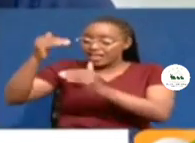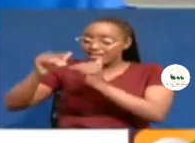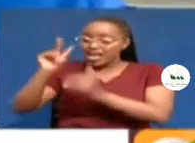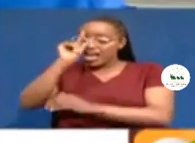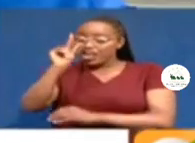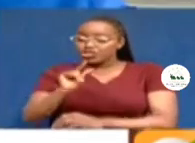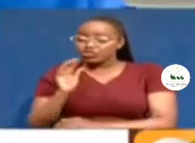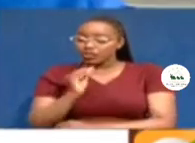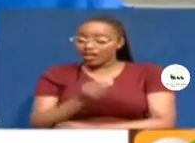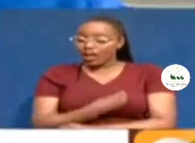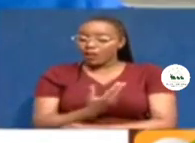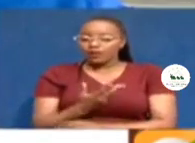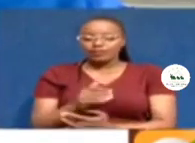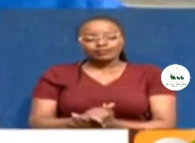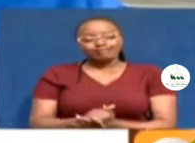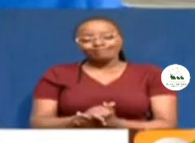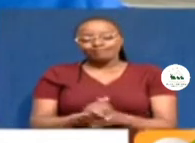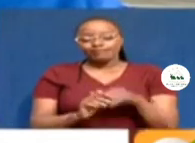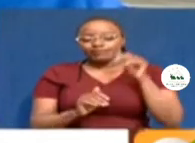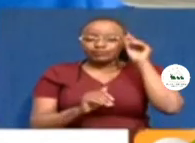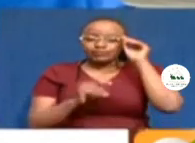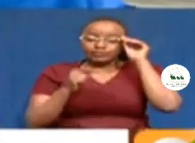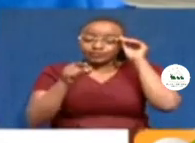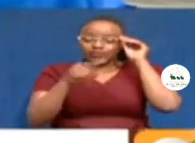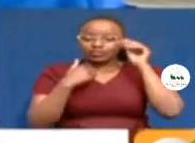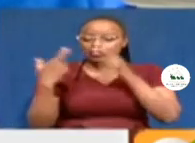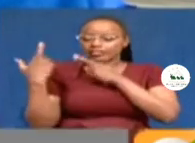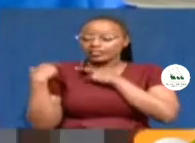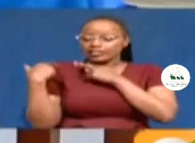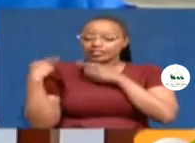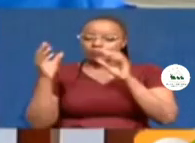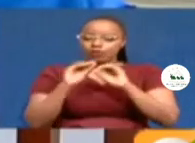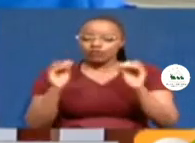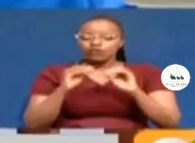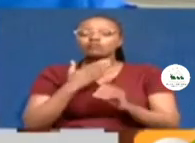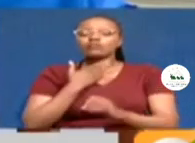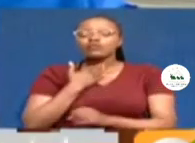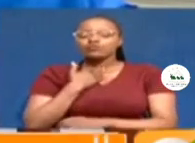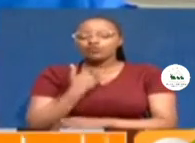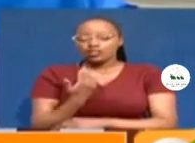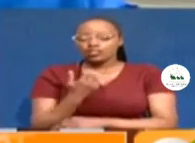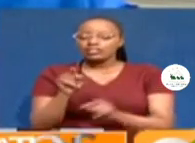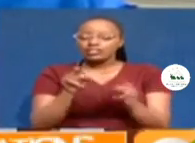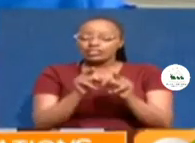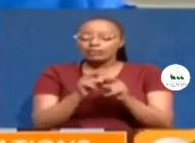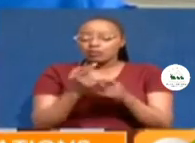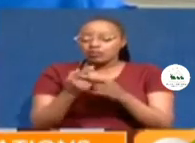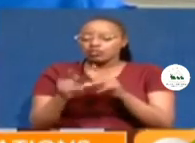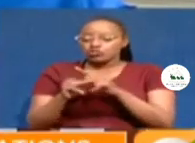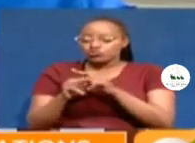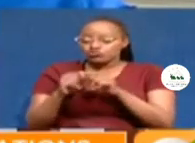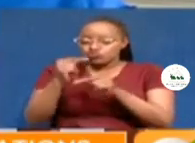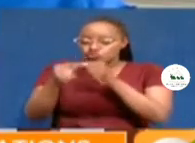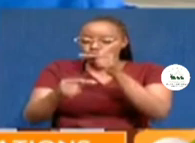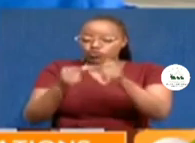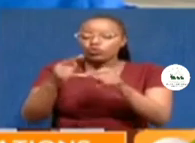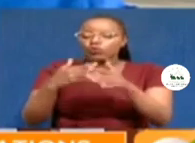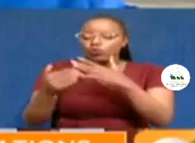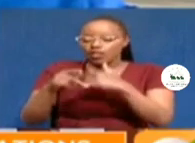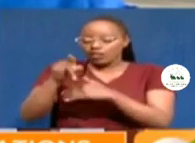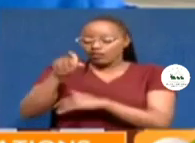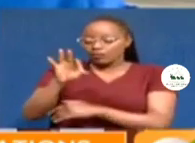It is sheer irresponsibility, and I want to take it right from where he leaves